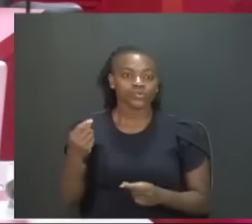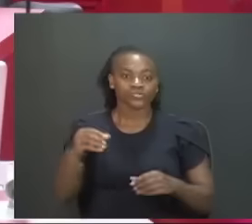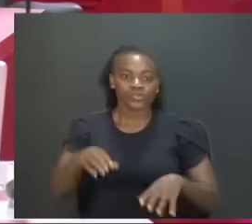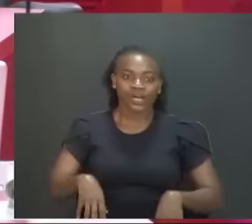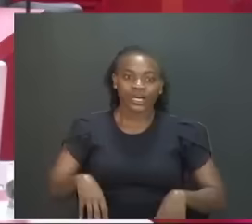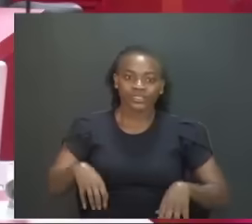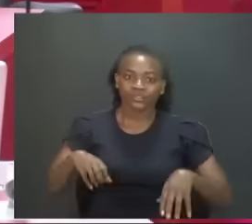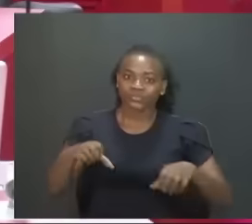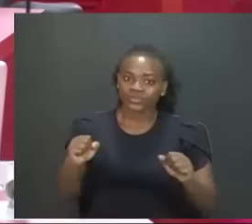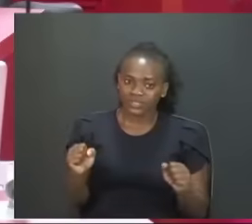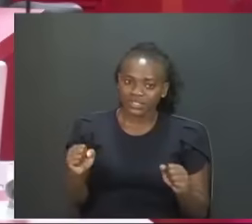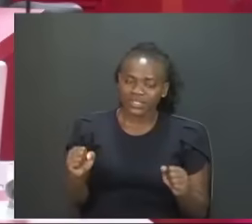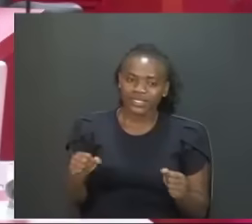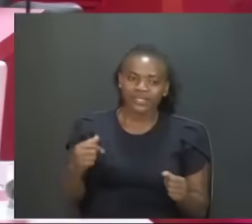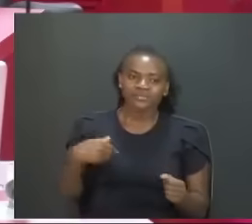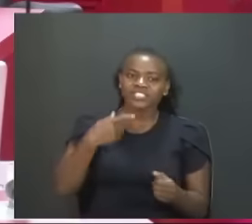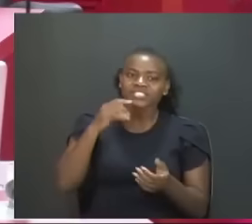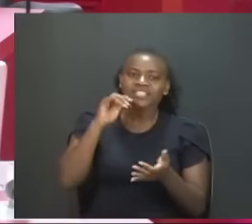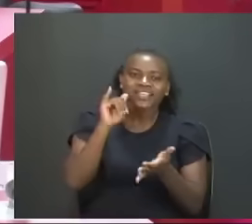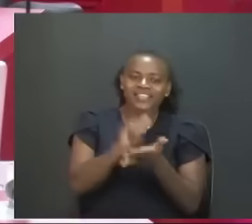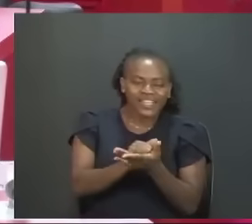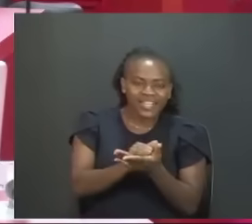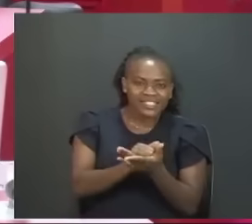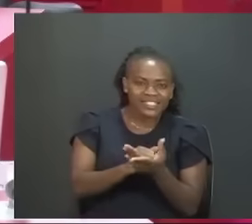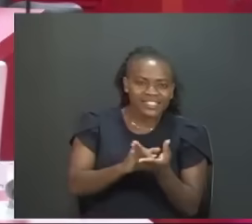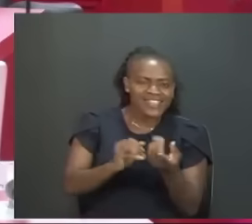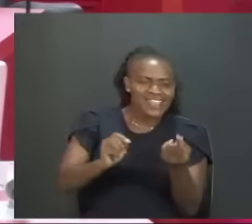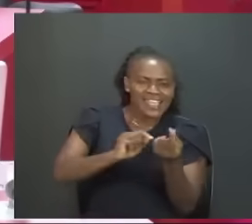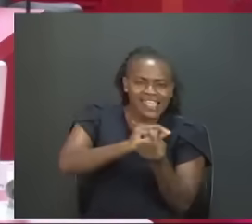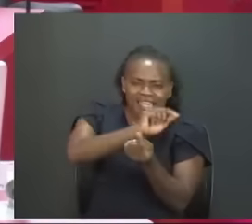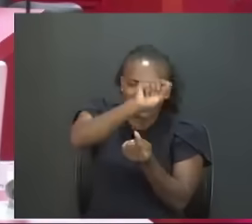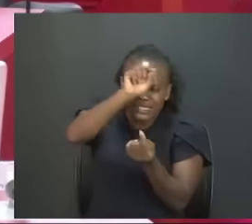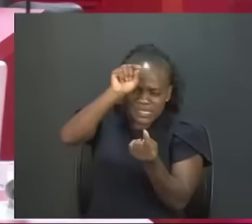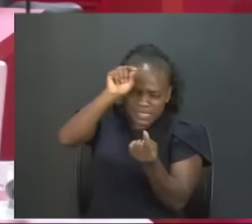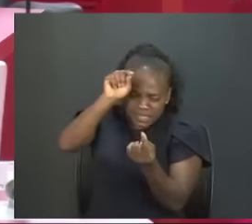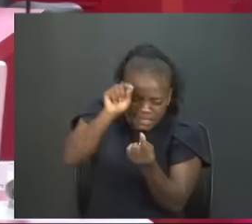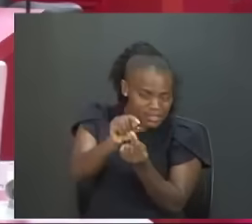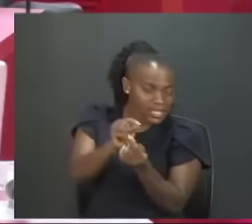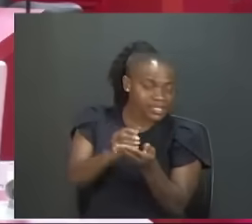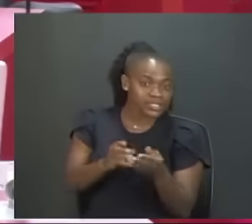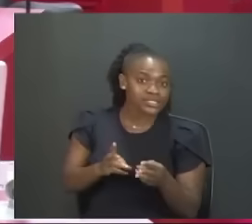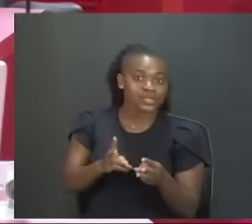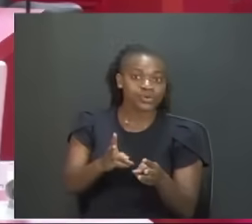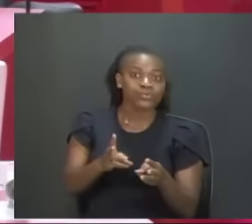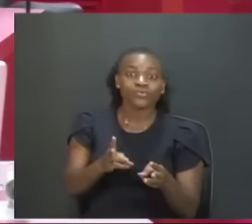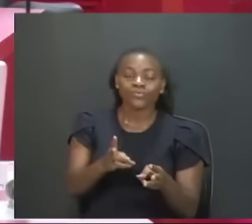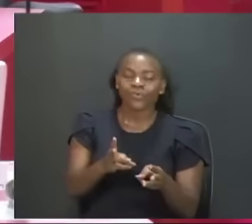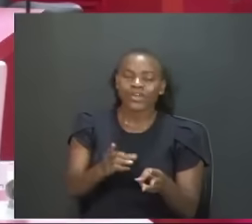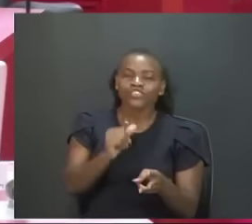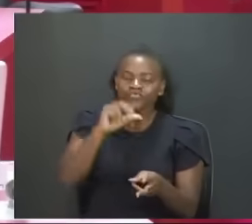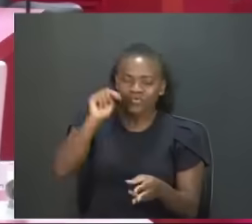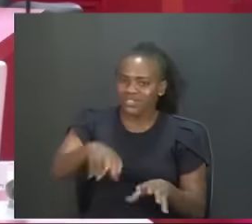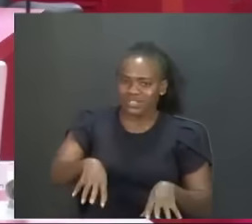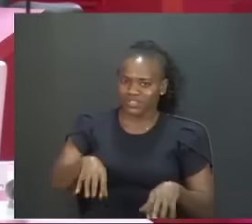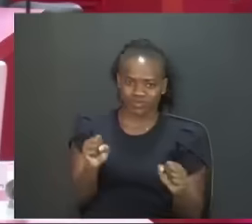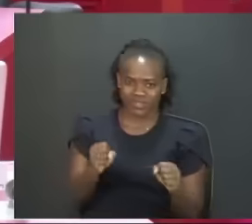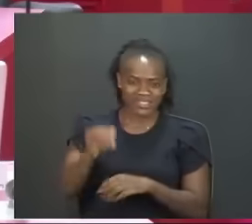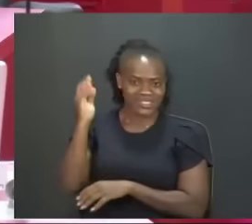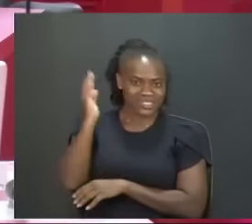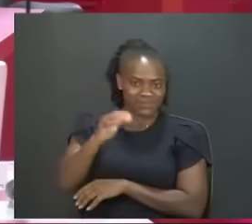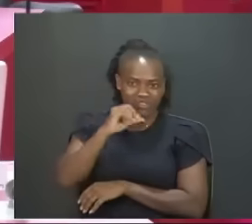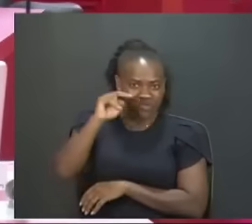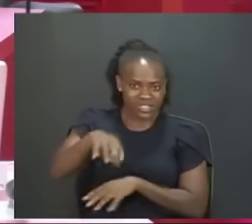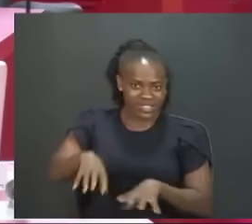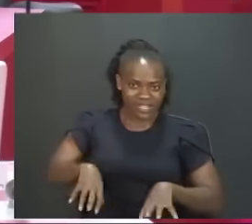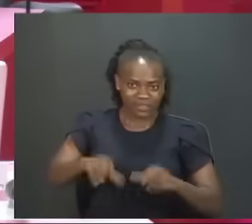to us, and that kind of thing. I'm saying that, strictly speaking, a statement is not a matter that should be adopted